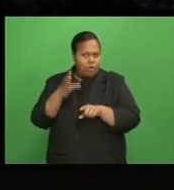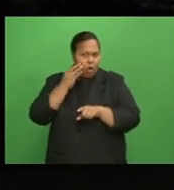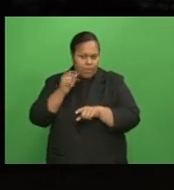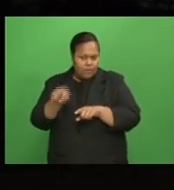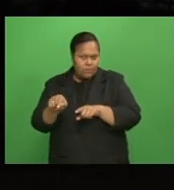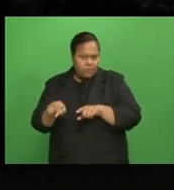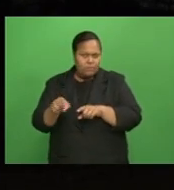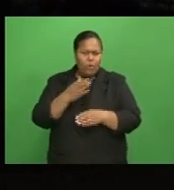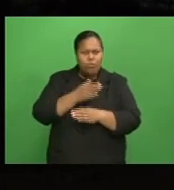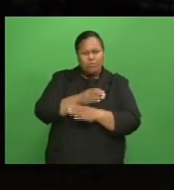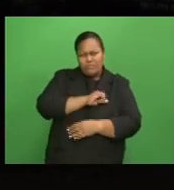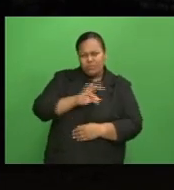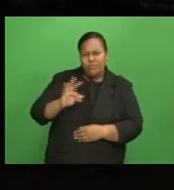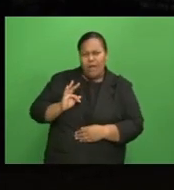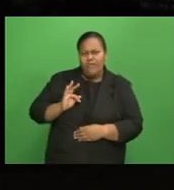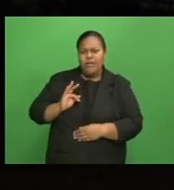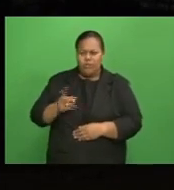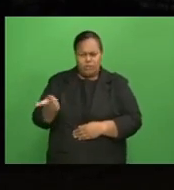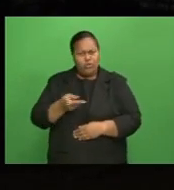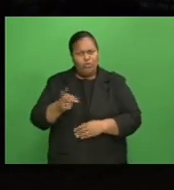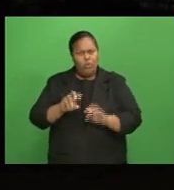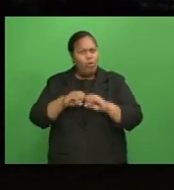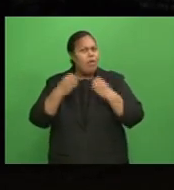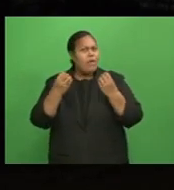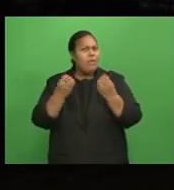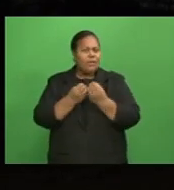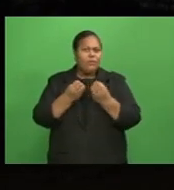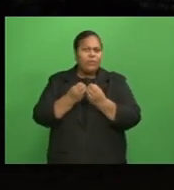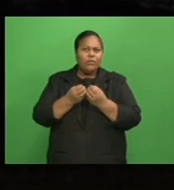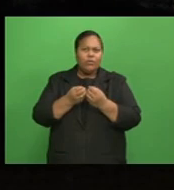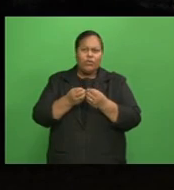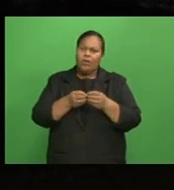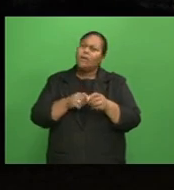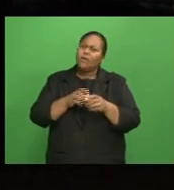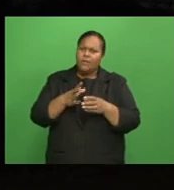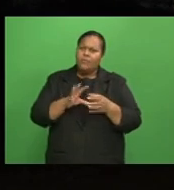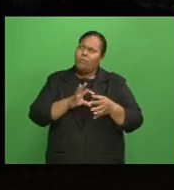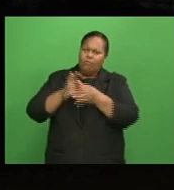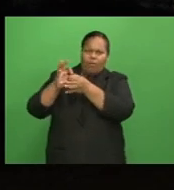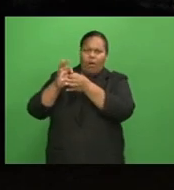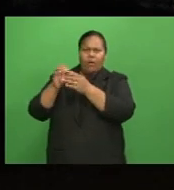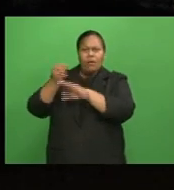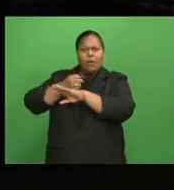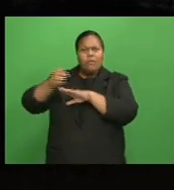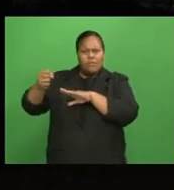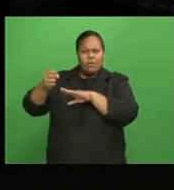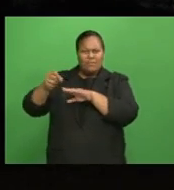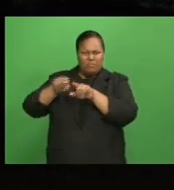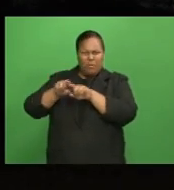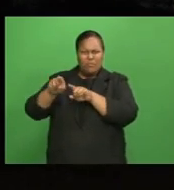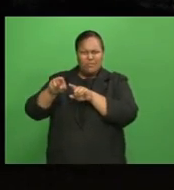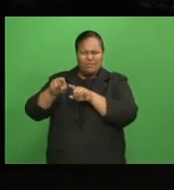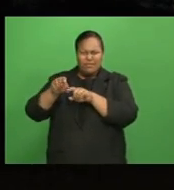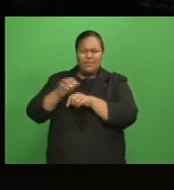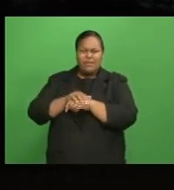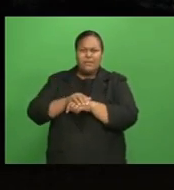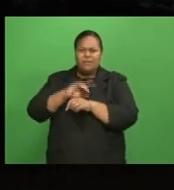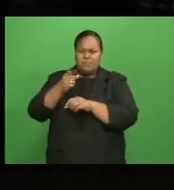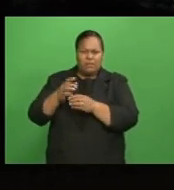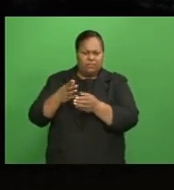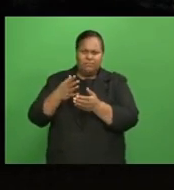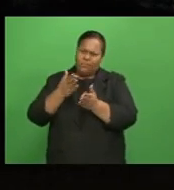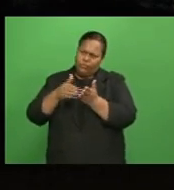concern, as both organizations are majority owned by government, which has endorsed the